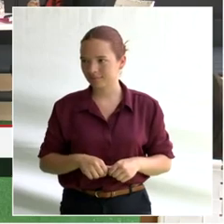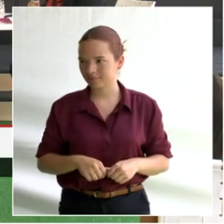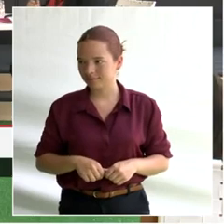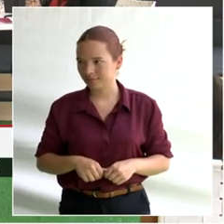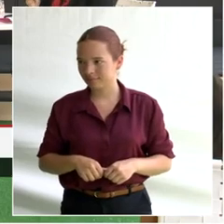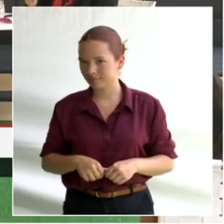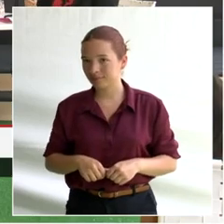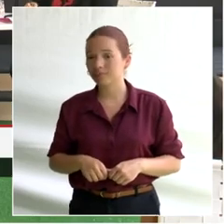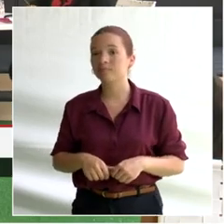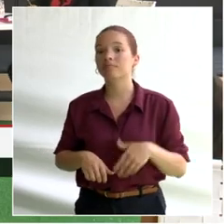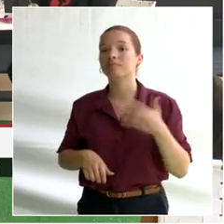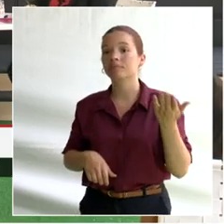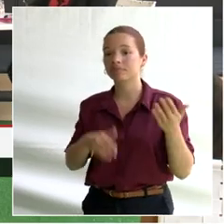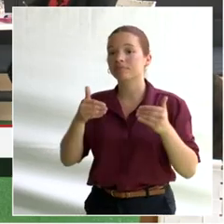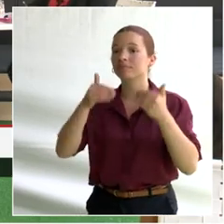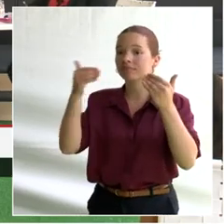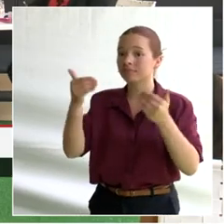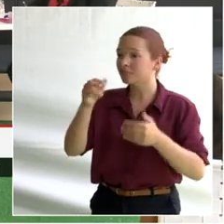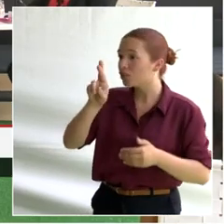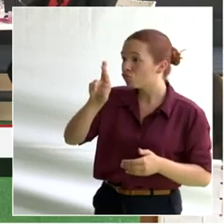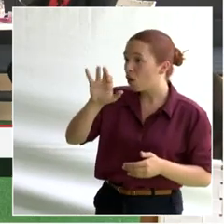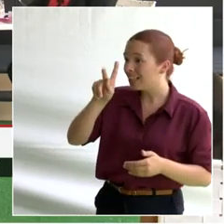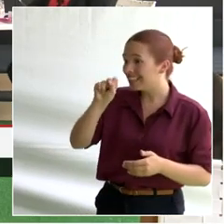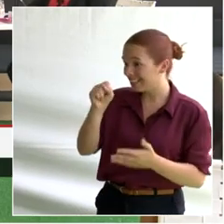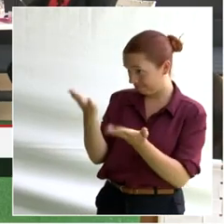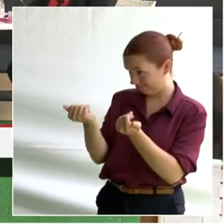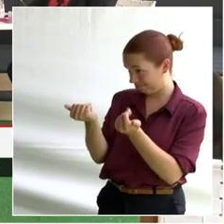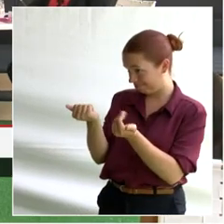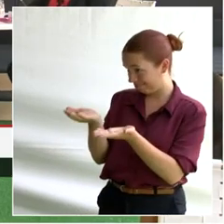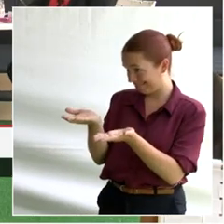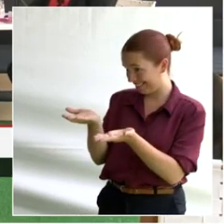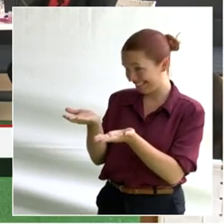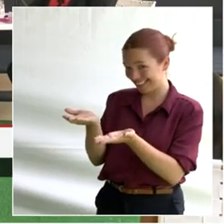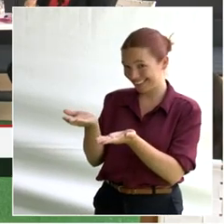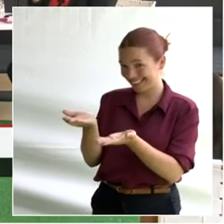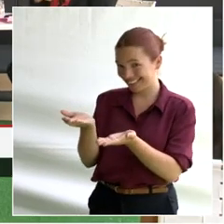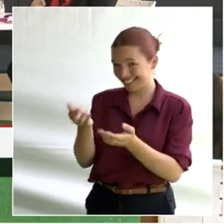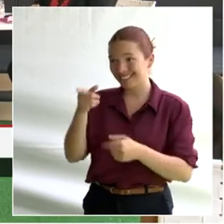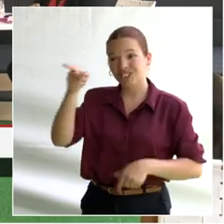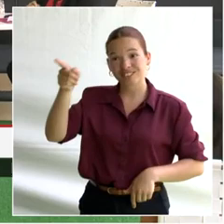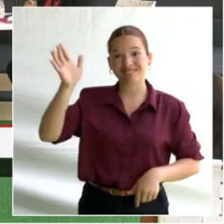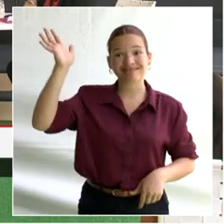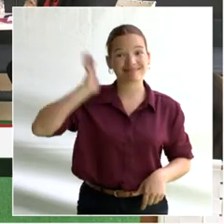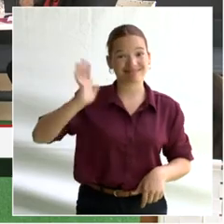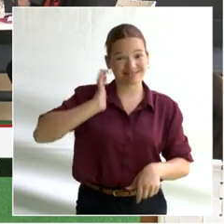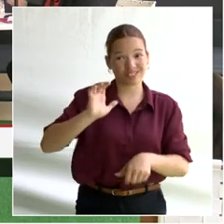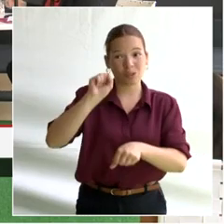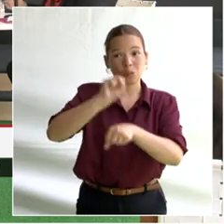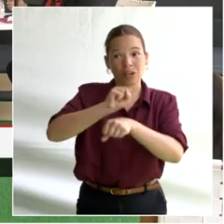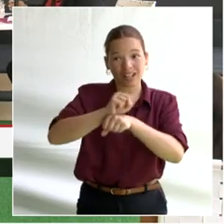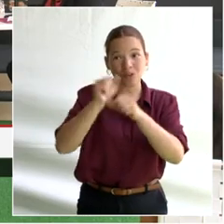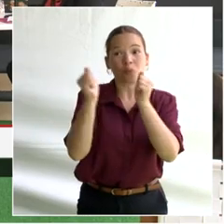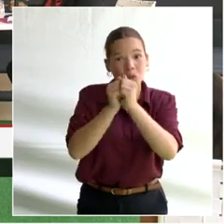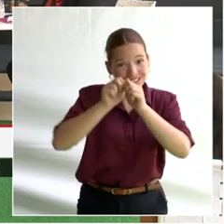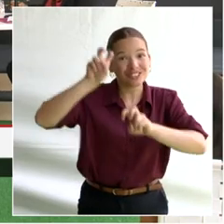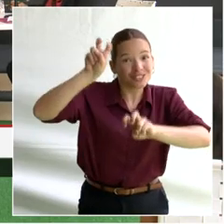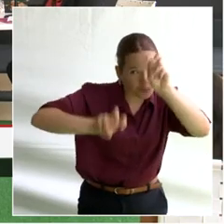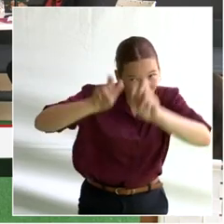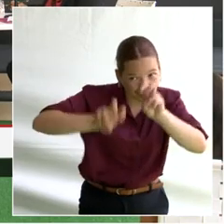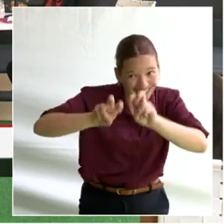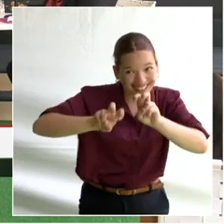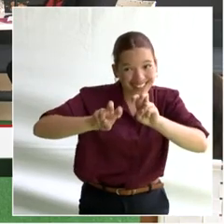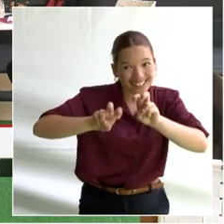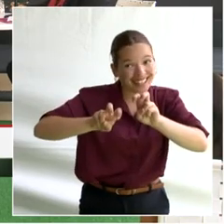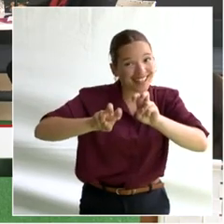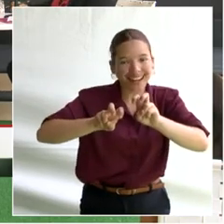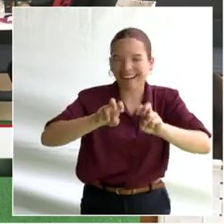and now he's the worst person to be on the other side of us because he knows all our secrets, but he's a great partner and a wonderful person.